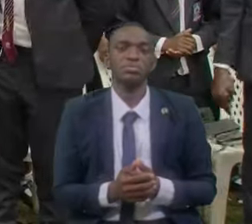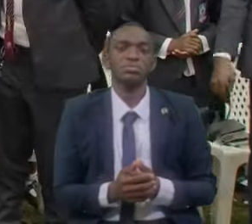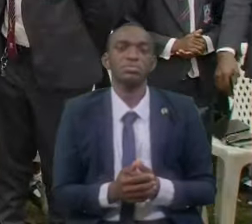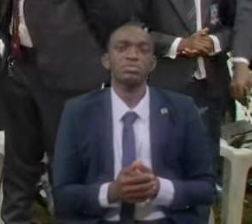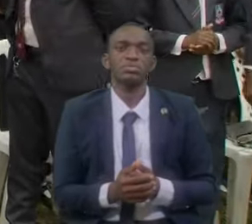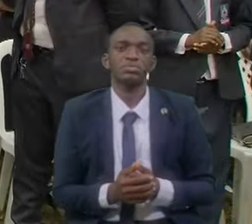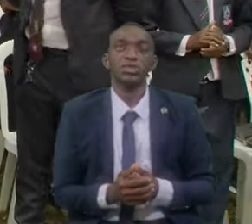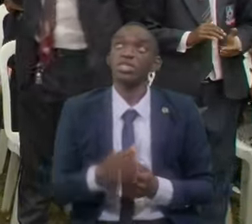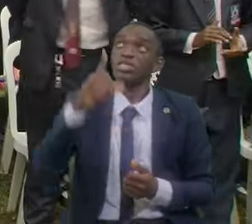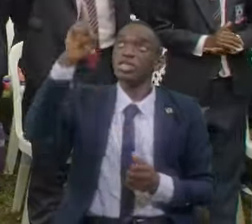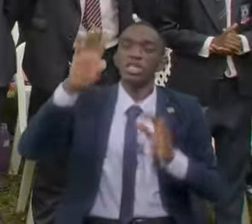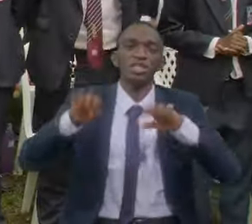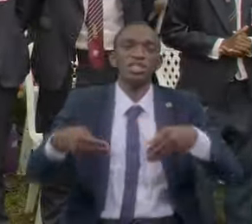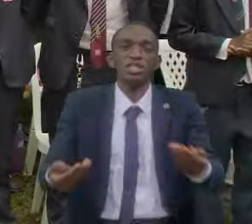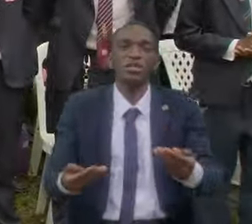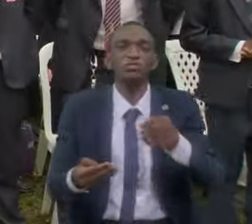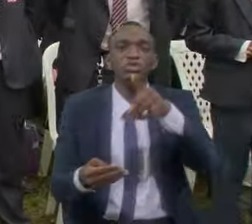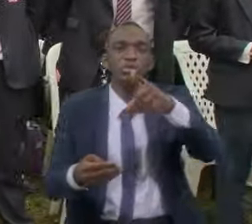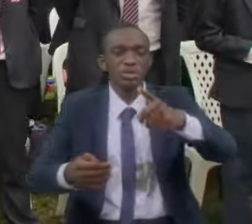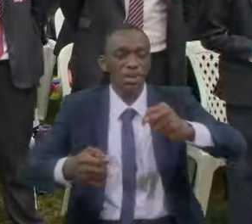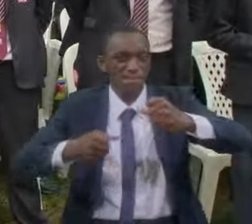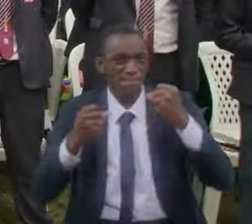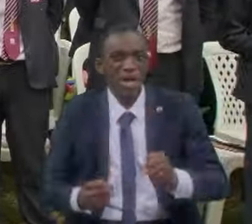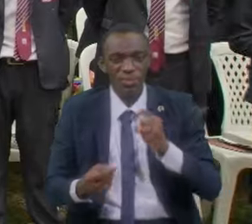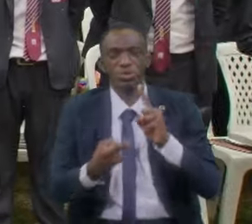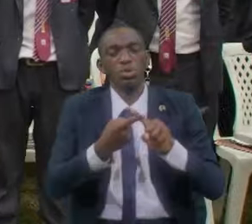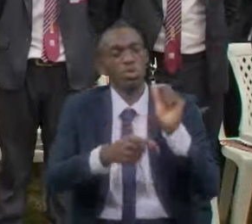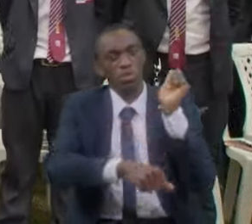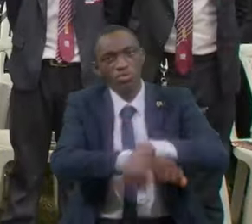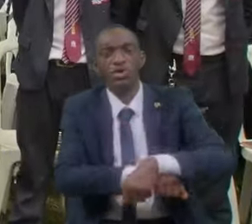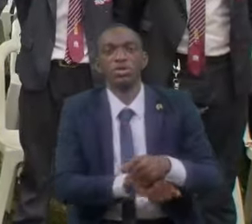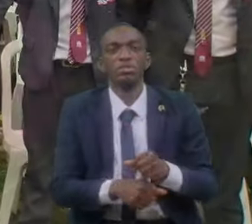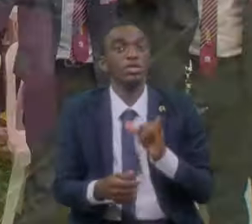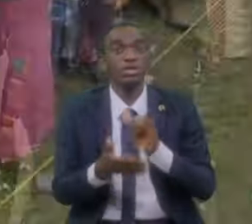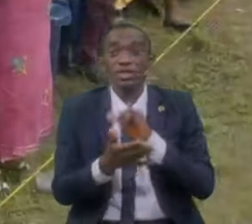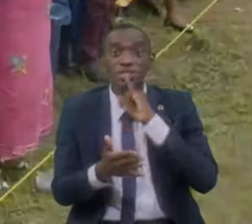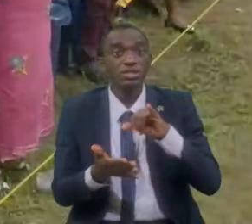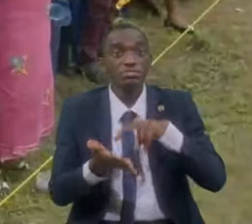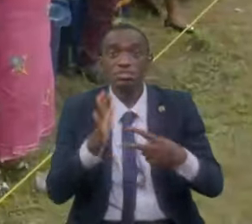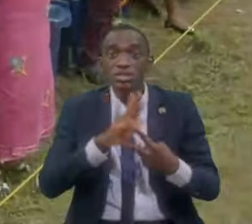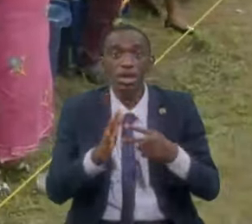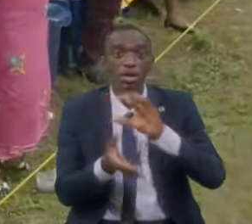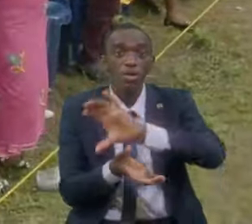He gives you the power to overcome. That's what conversion means.